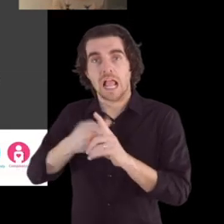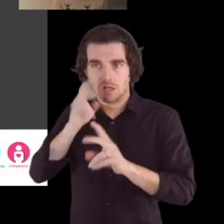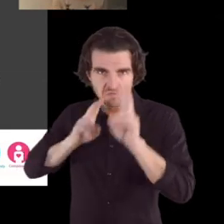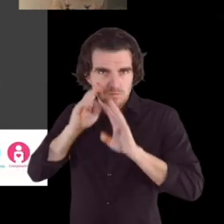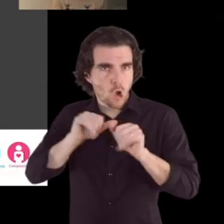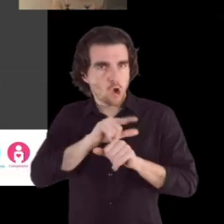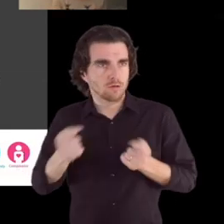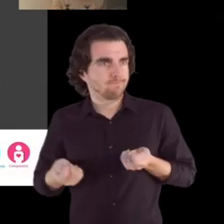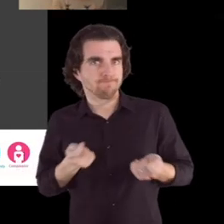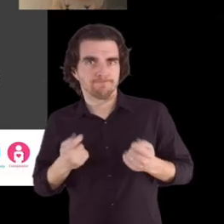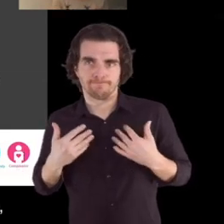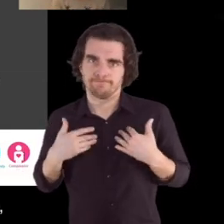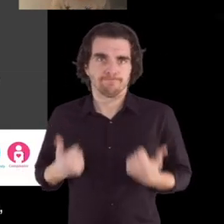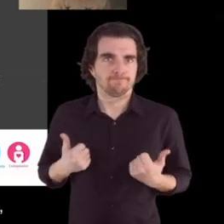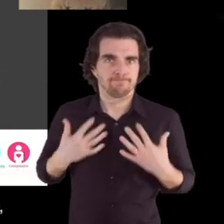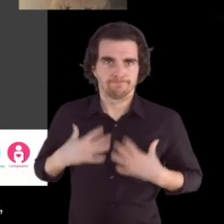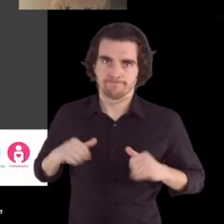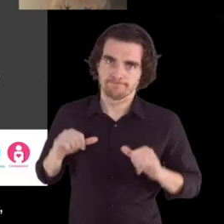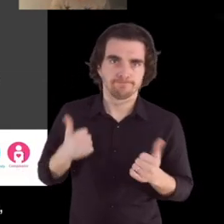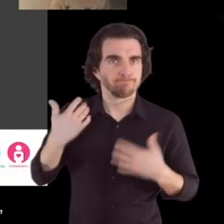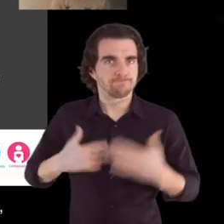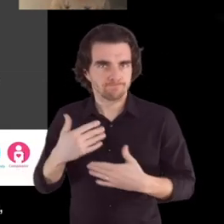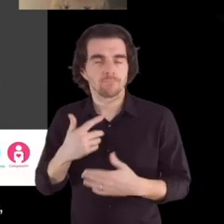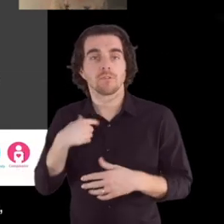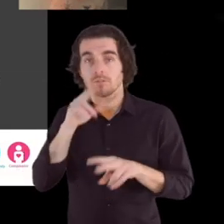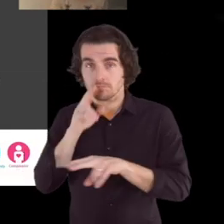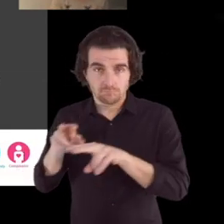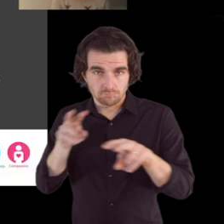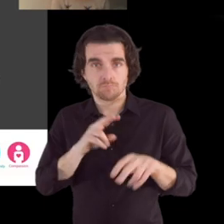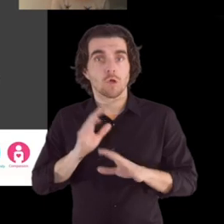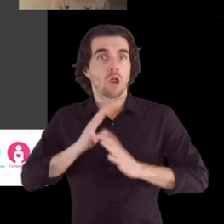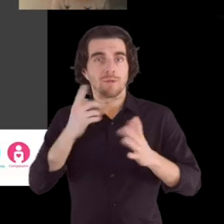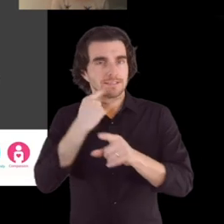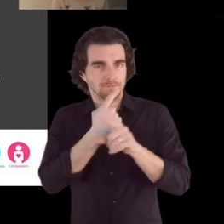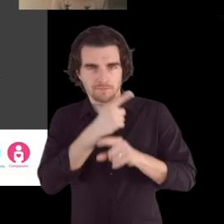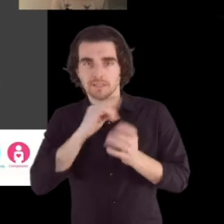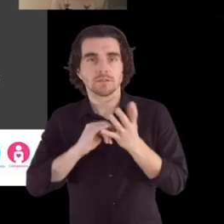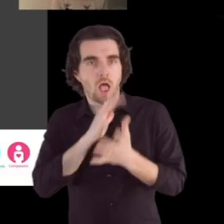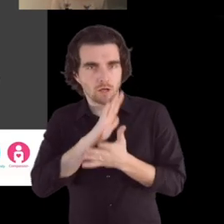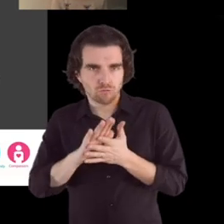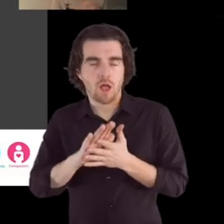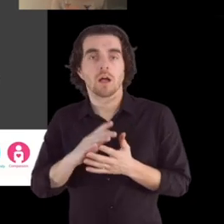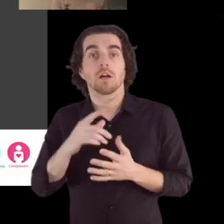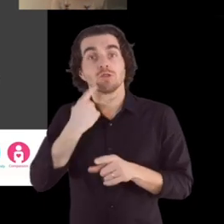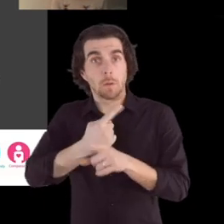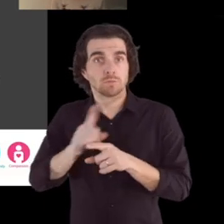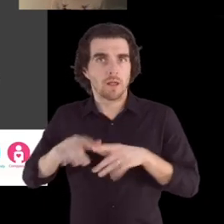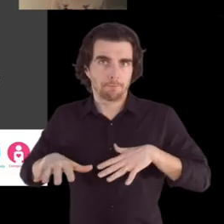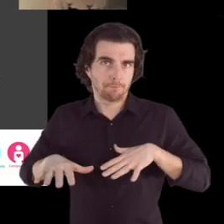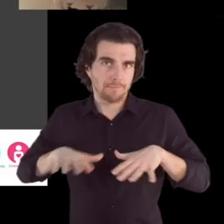and how they were managing throughout the pandemic. And what came out of that is, again, already been touched on with Sarah, but the initial phase was this being